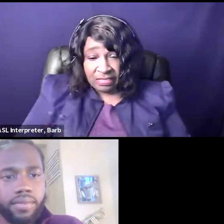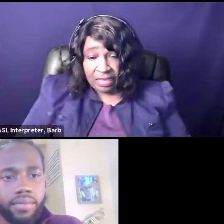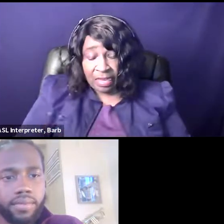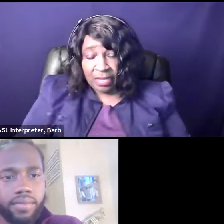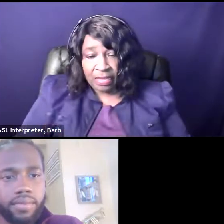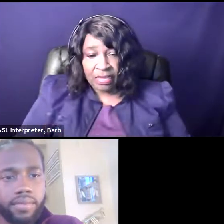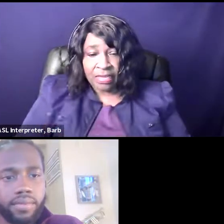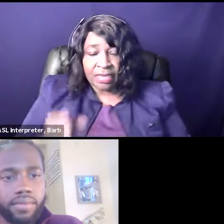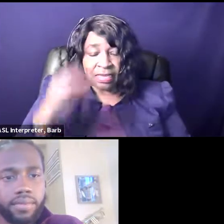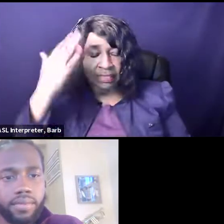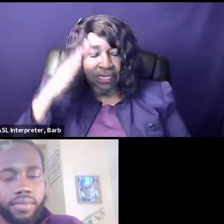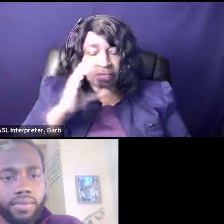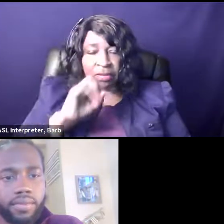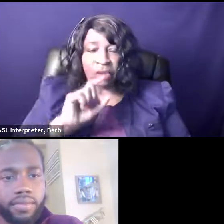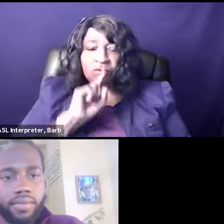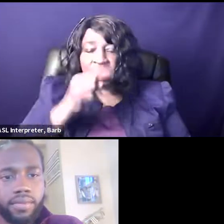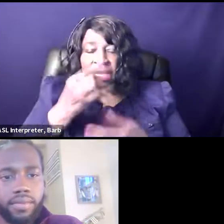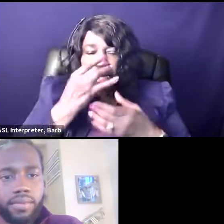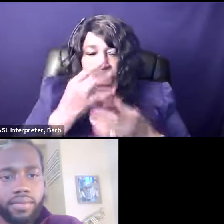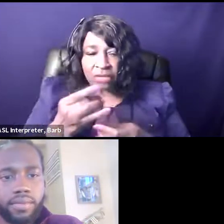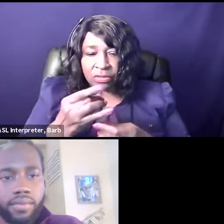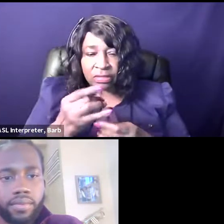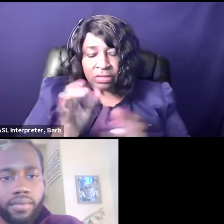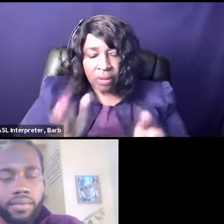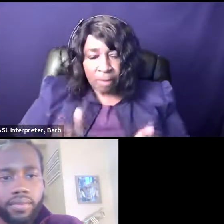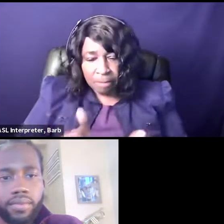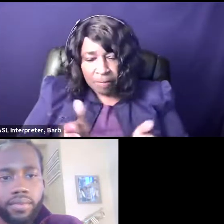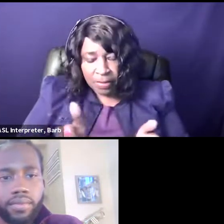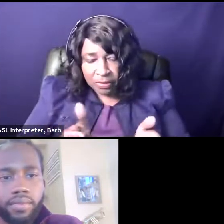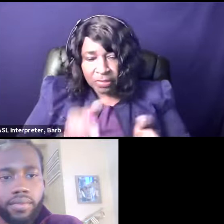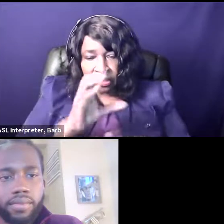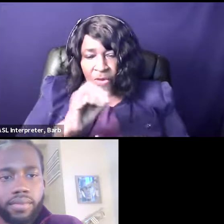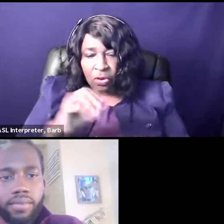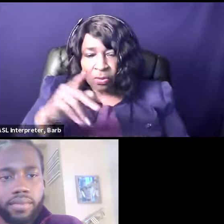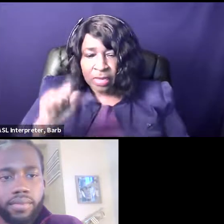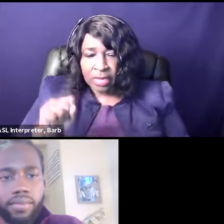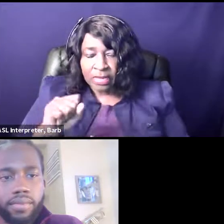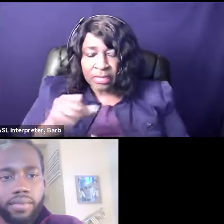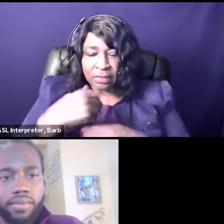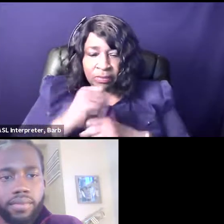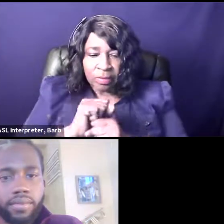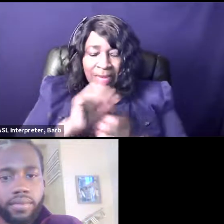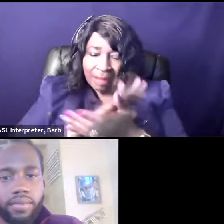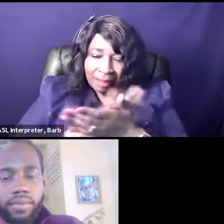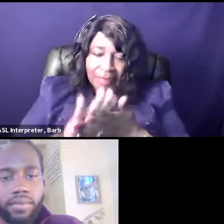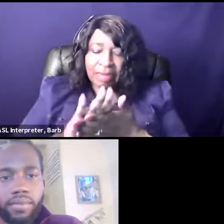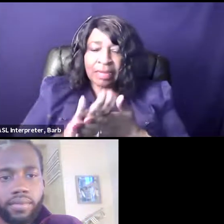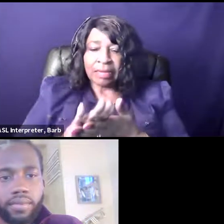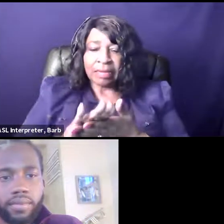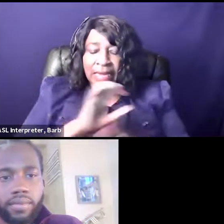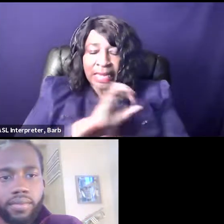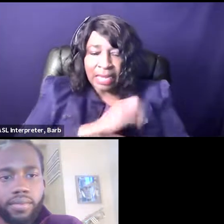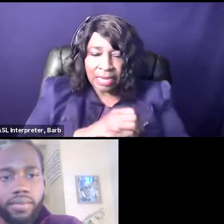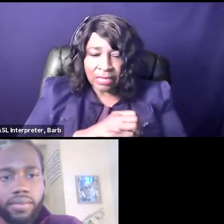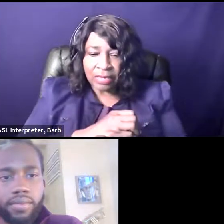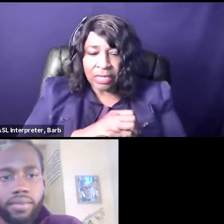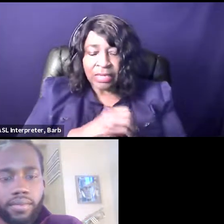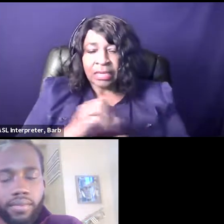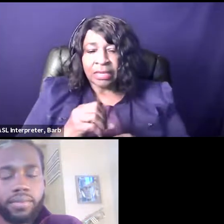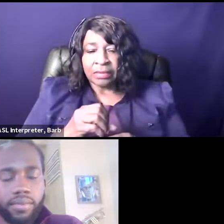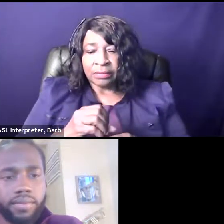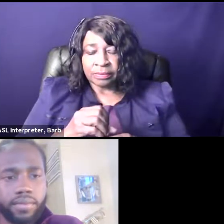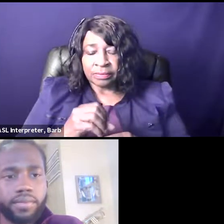seems to be really interesting, just pushing co-ops to actually create cleaner energy. So, get rid of coal plants and